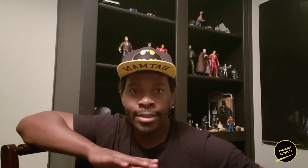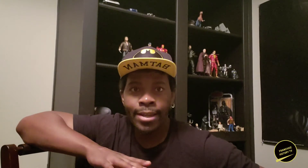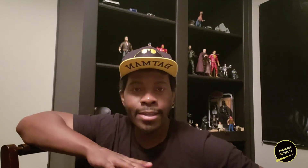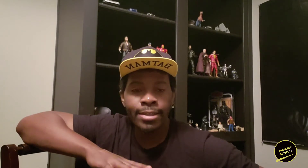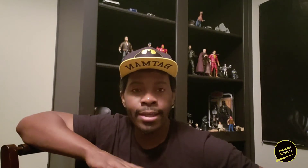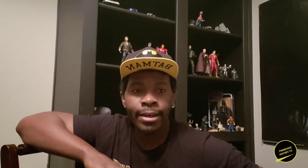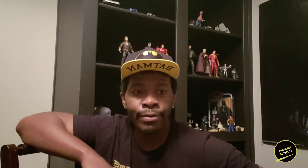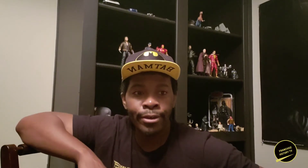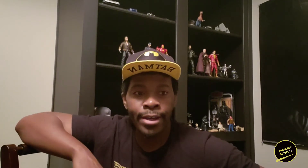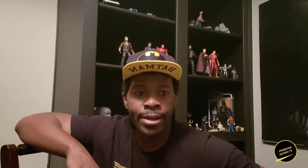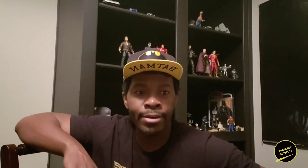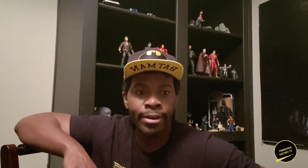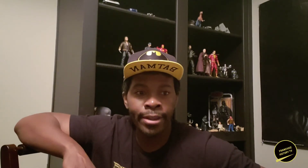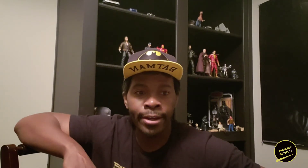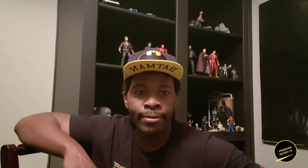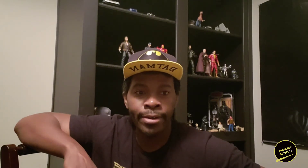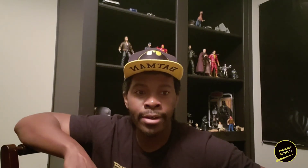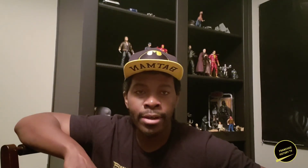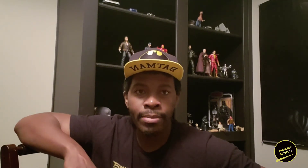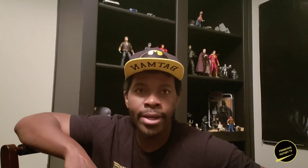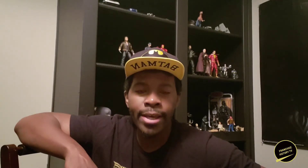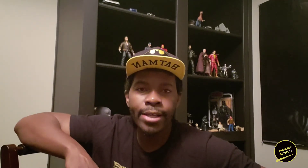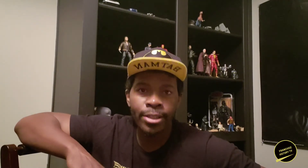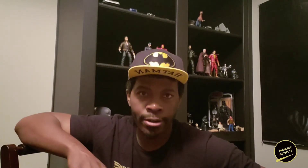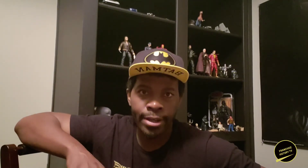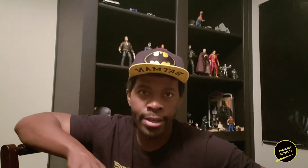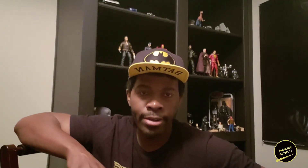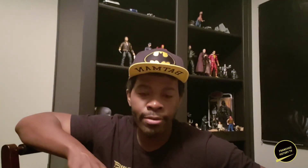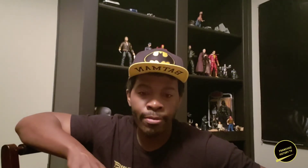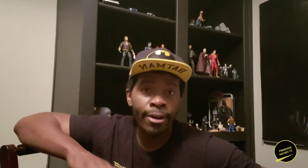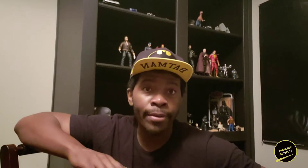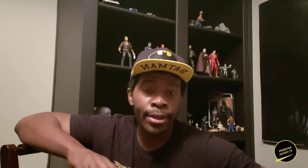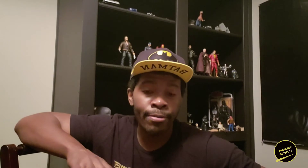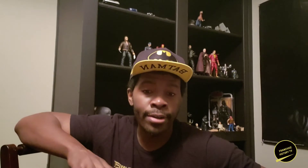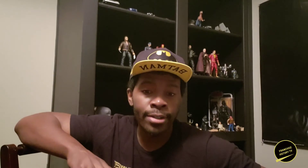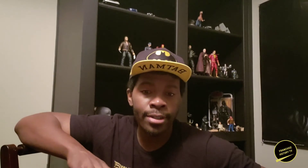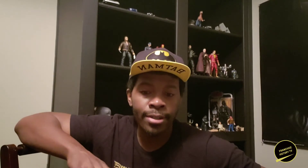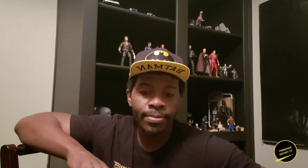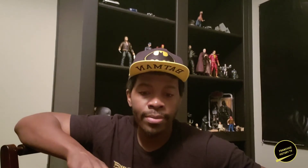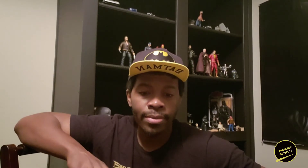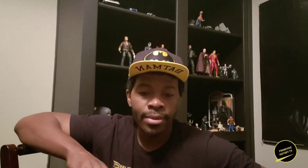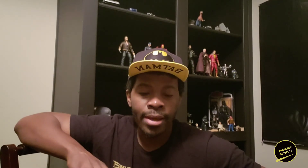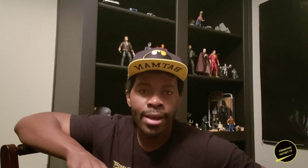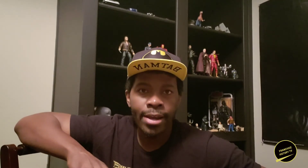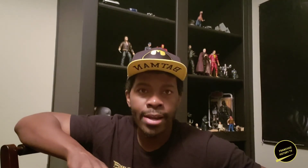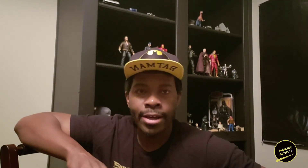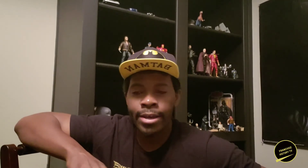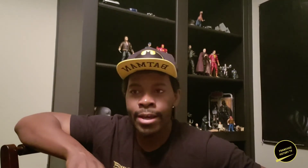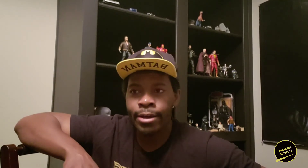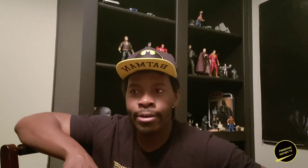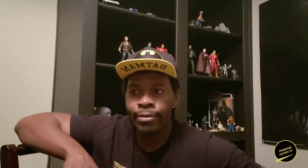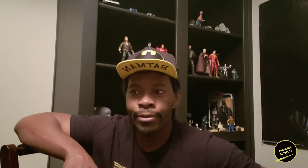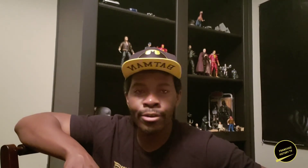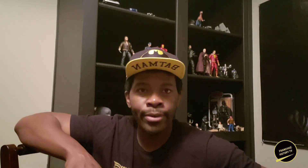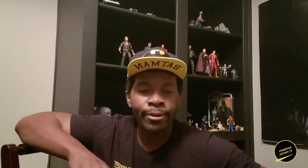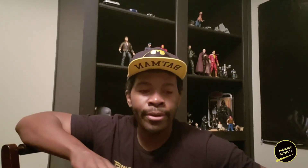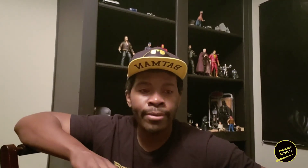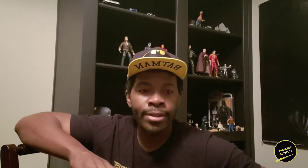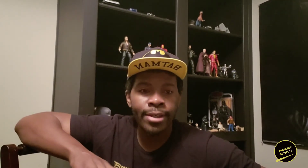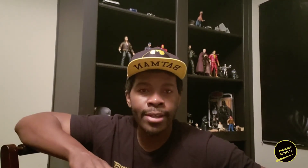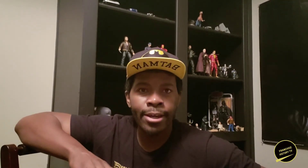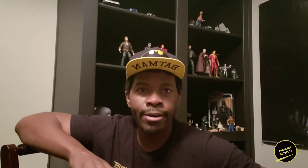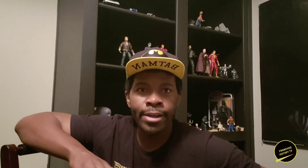great citizens of California can't do anything they want. But he certainly can do whatever he wants. And now he got caught for doing